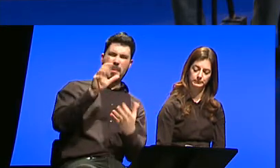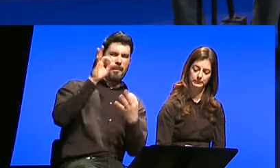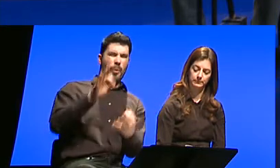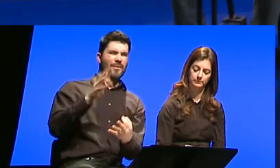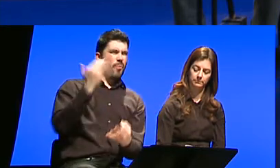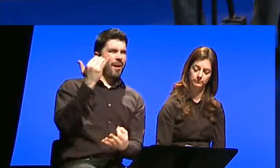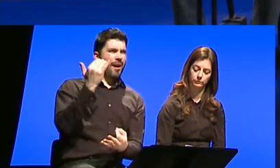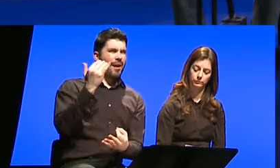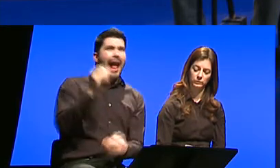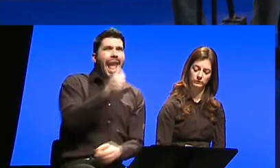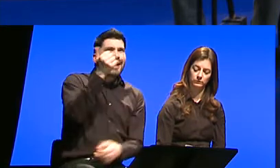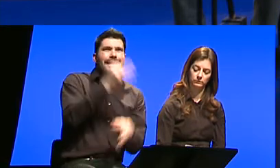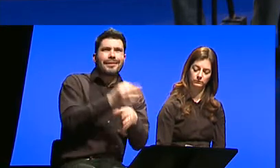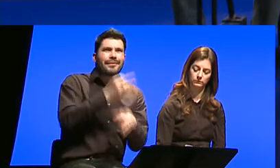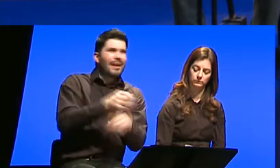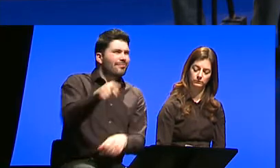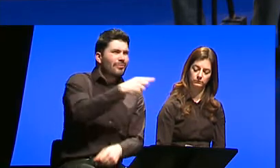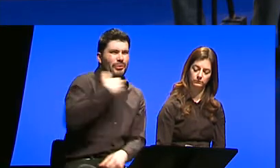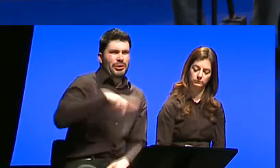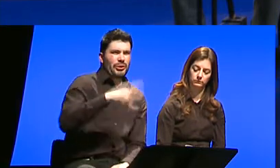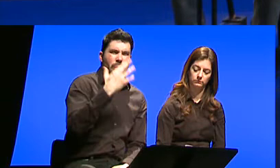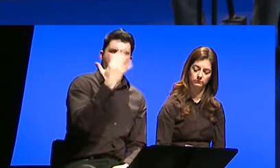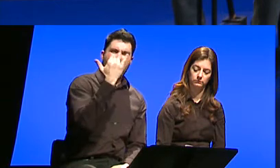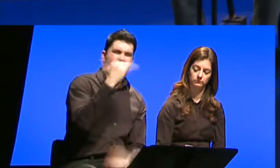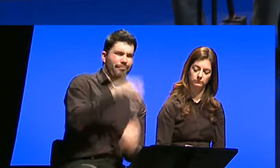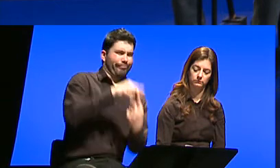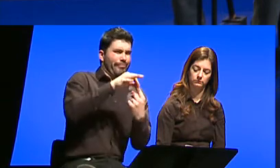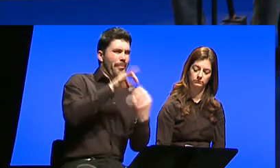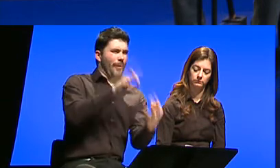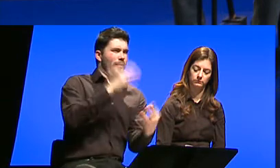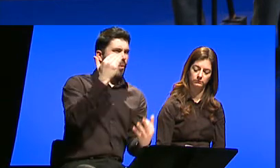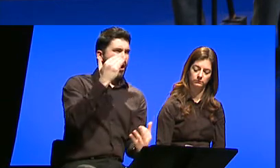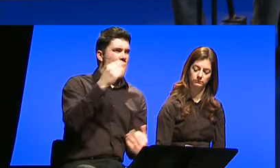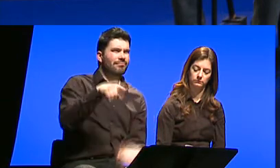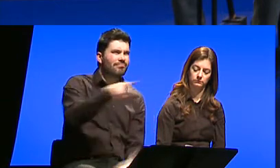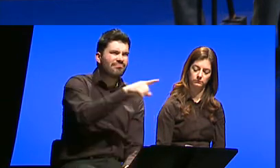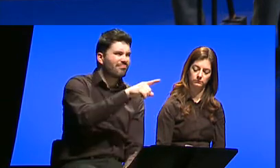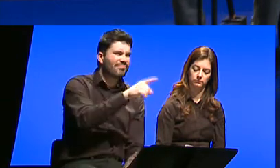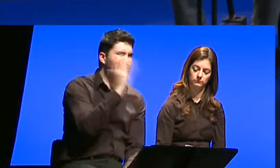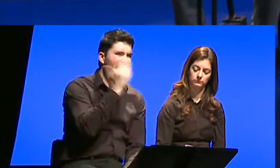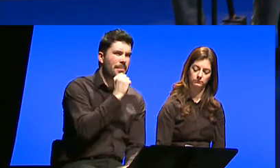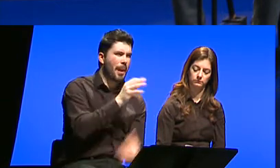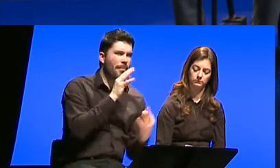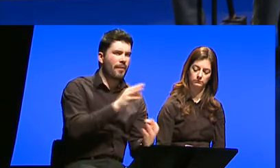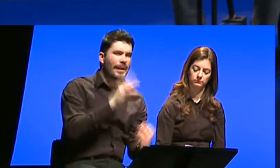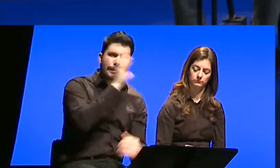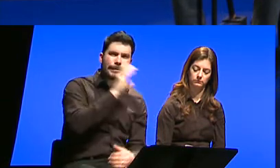any faith the perfect faith? None of them seem perfect to me. I'm in search of answers.